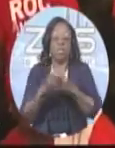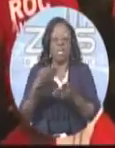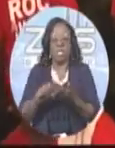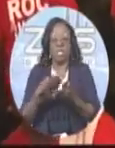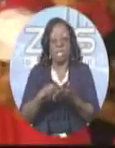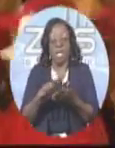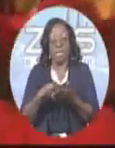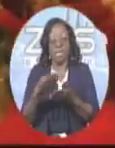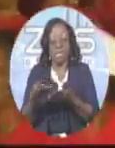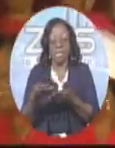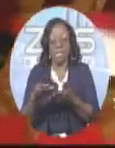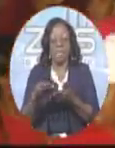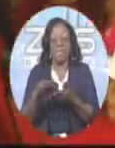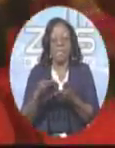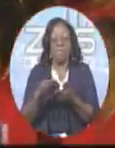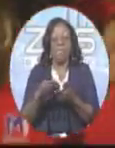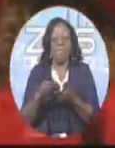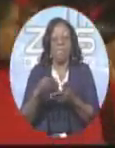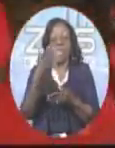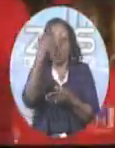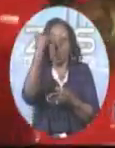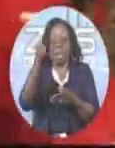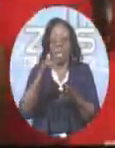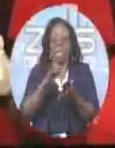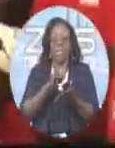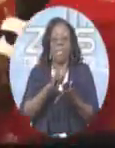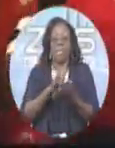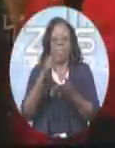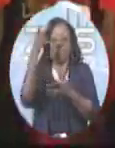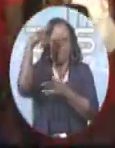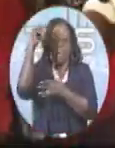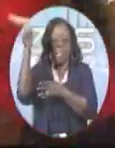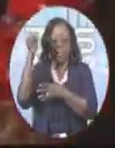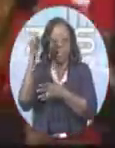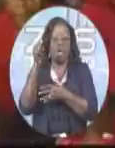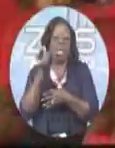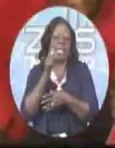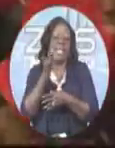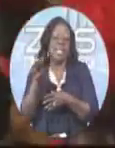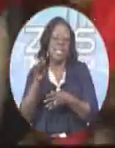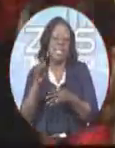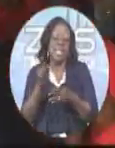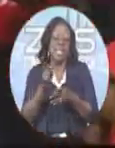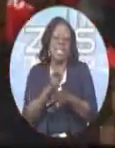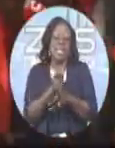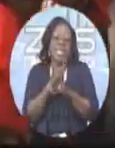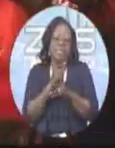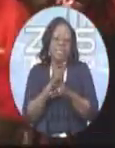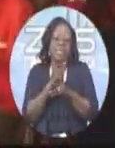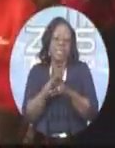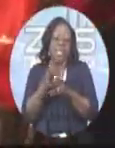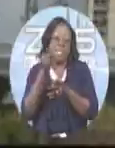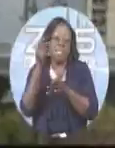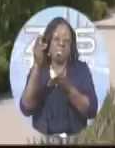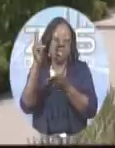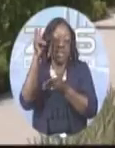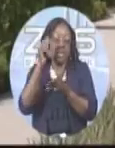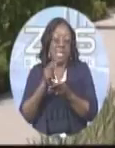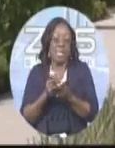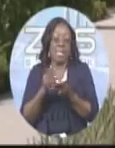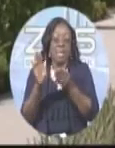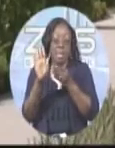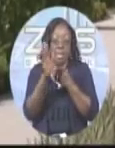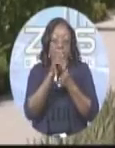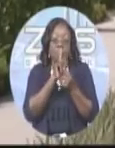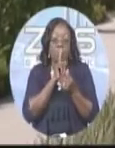He suggested that the details of the disclosure is why the Prime Minister and Attorney General fought so hard to shroud this deal in what he called secrecy. Dr.